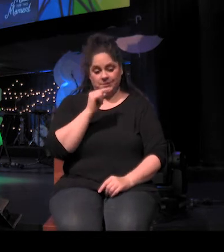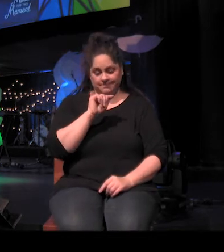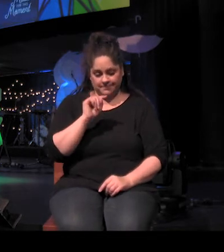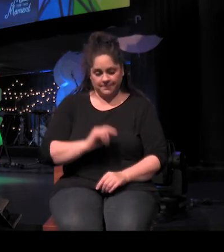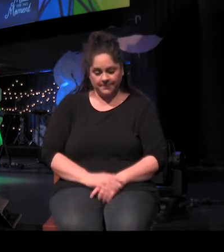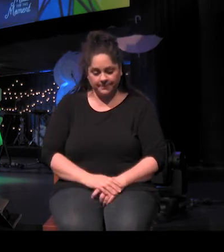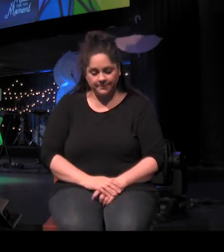Peter writes, and now,